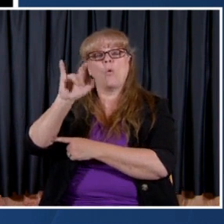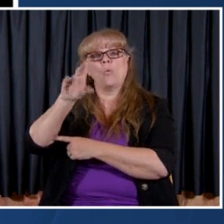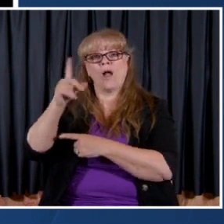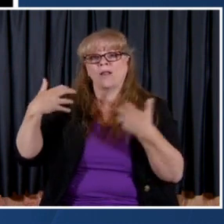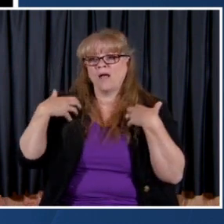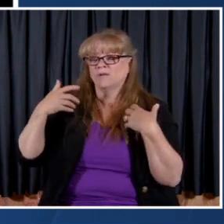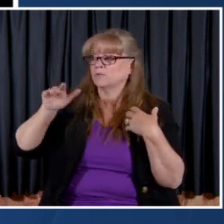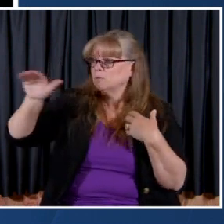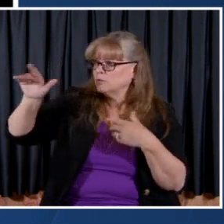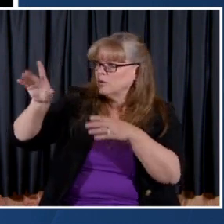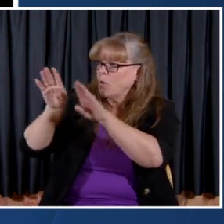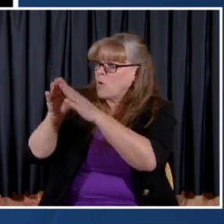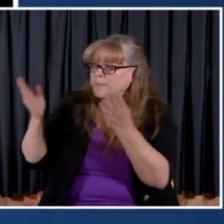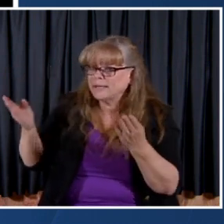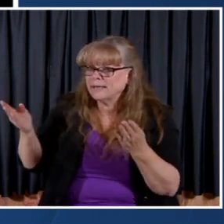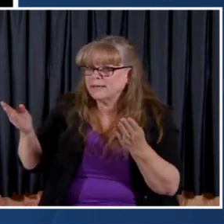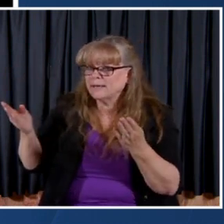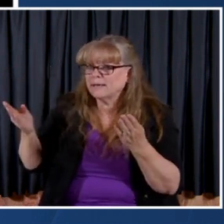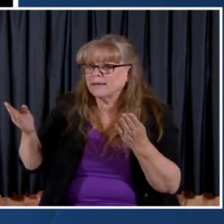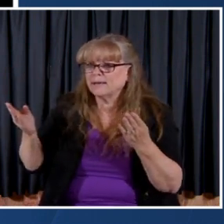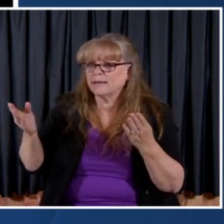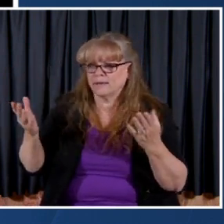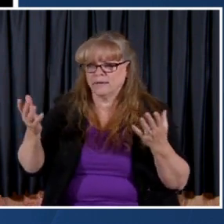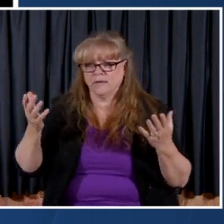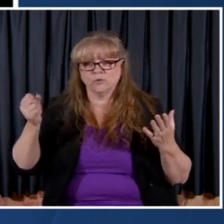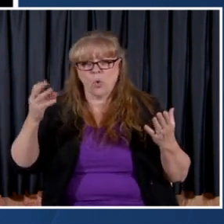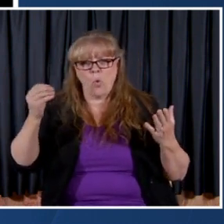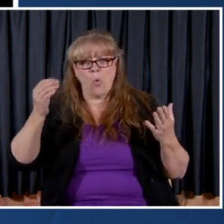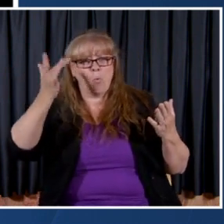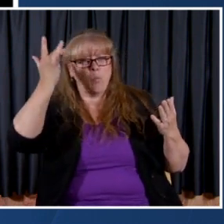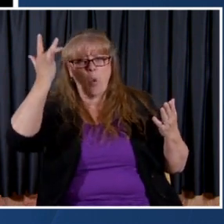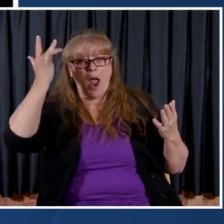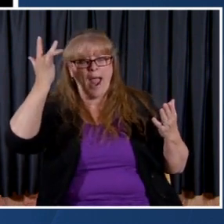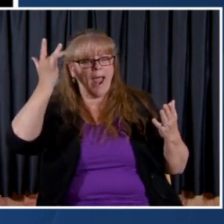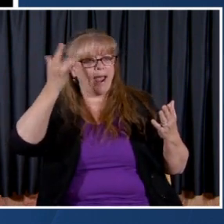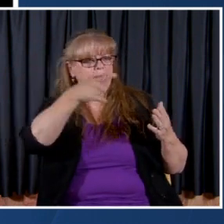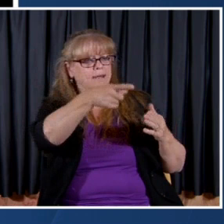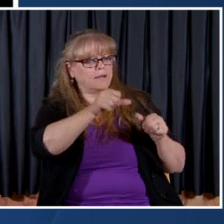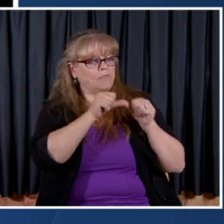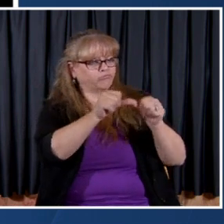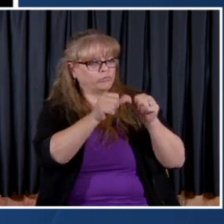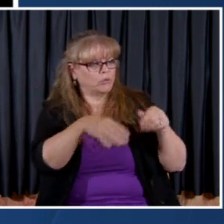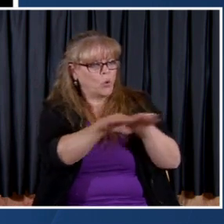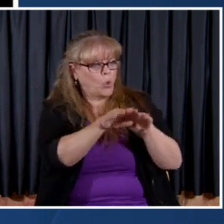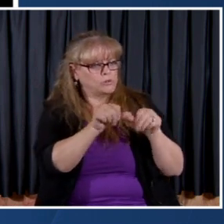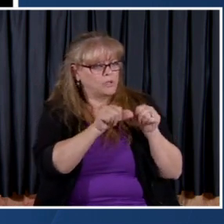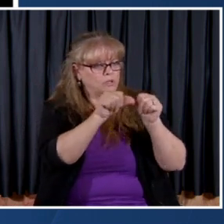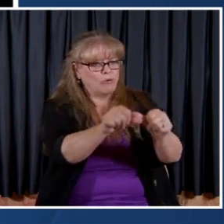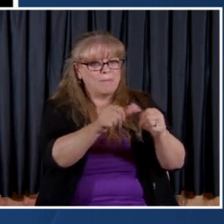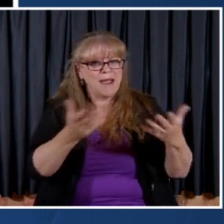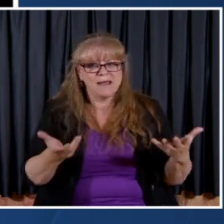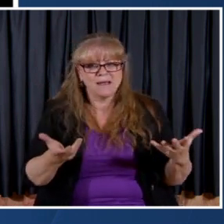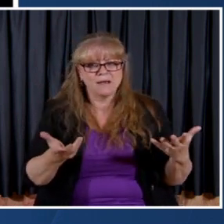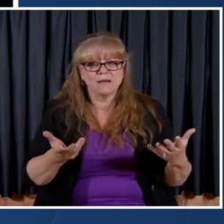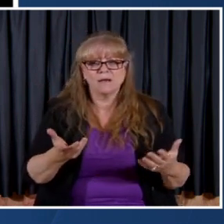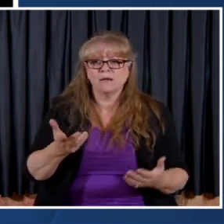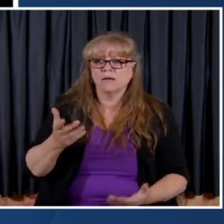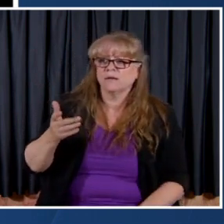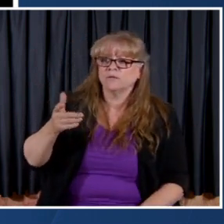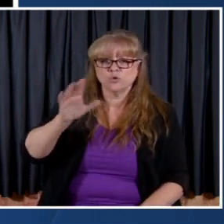that some campsites might be reopened by Memorial Day? Yeah, I'm very optimistic. I'm very hopeful that Parks and Wildlife will be able to